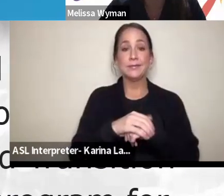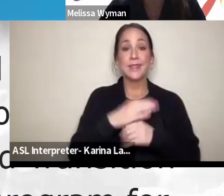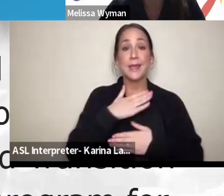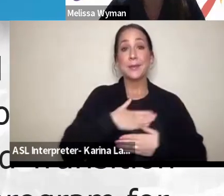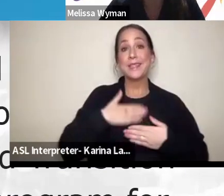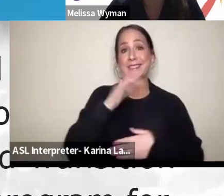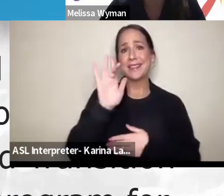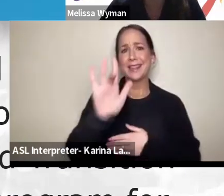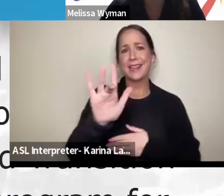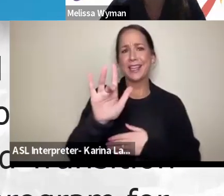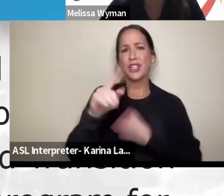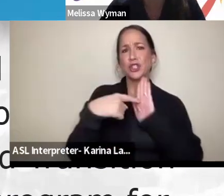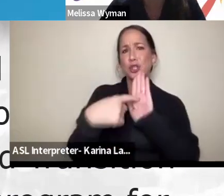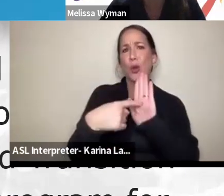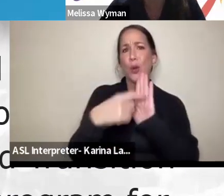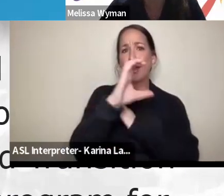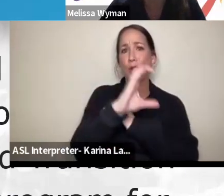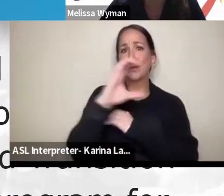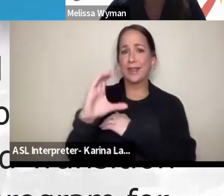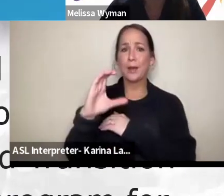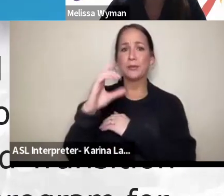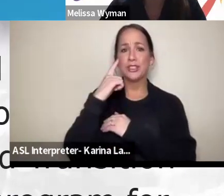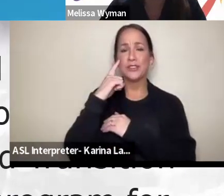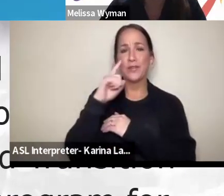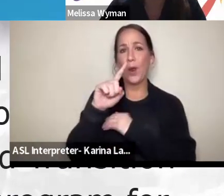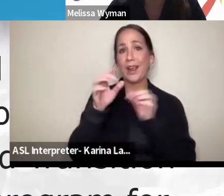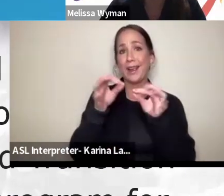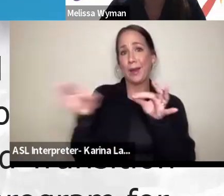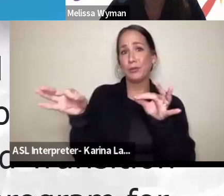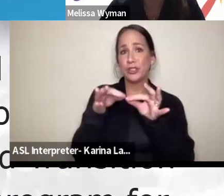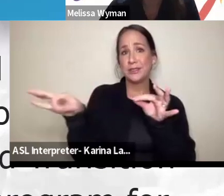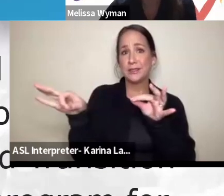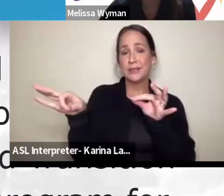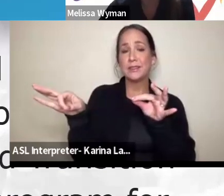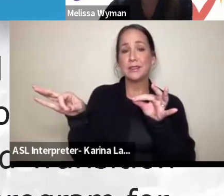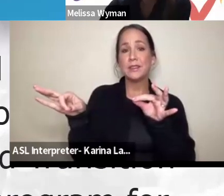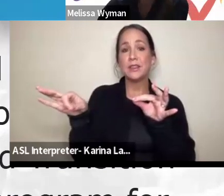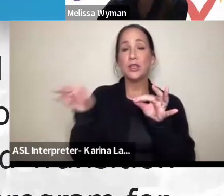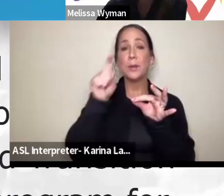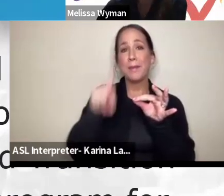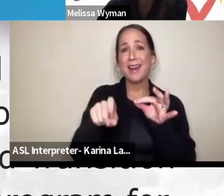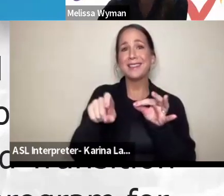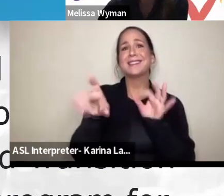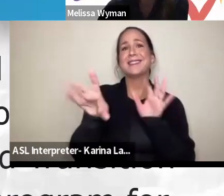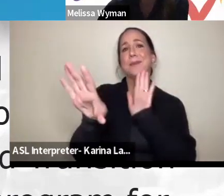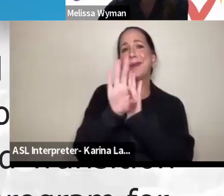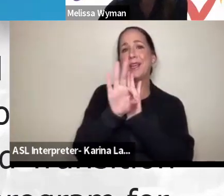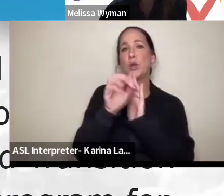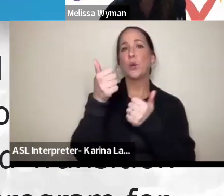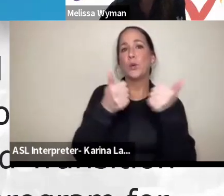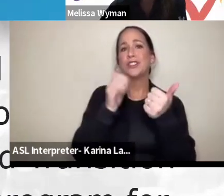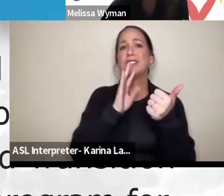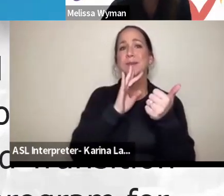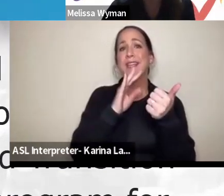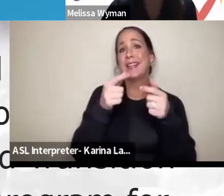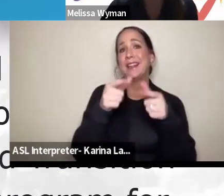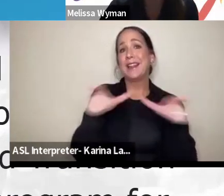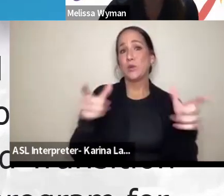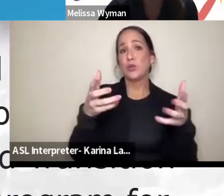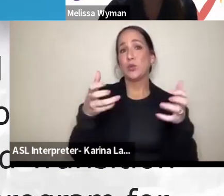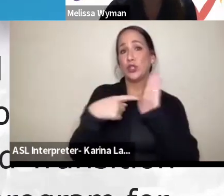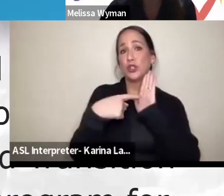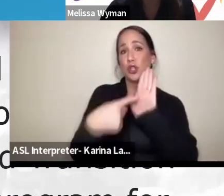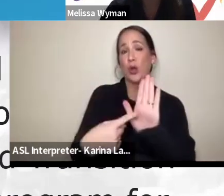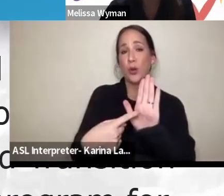Show Captions to see the captions for the webinar. You must select the speaking language you would like to show.